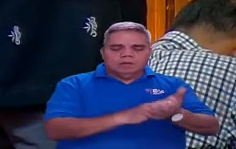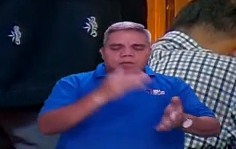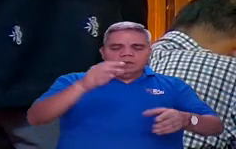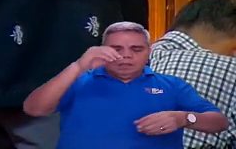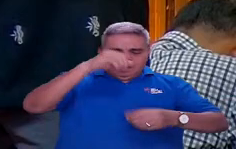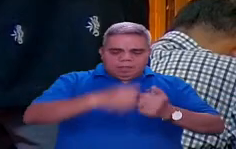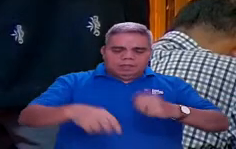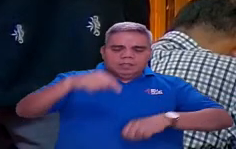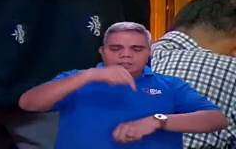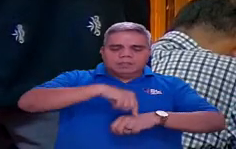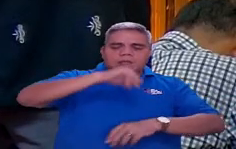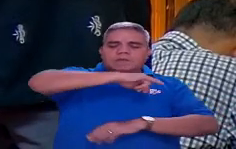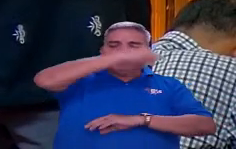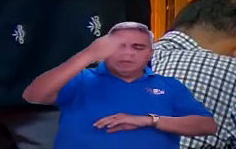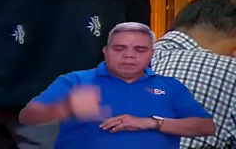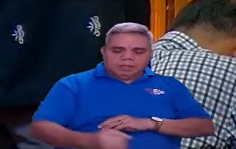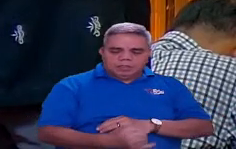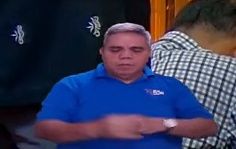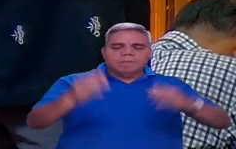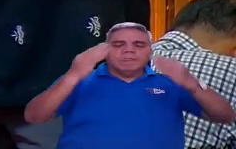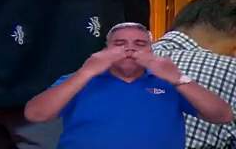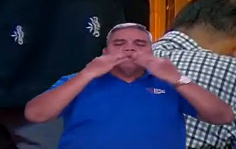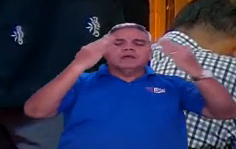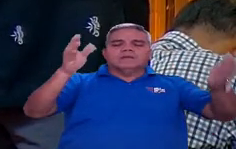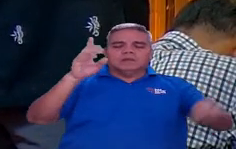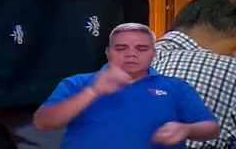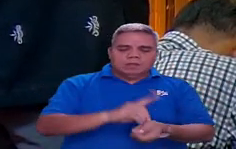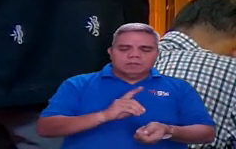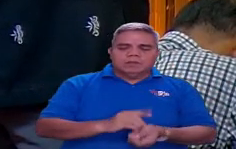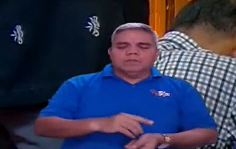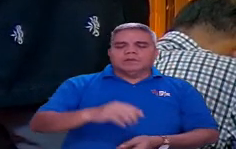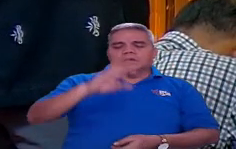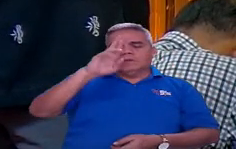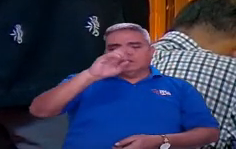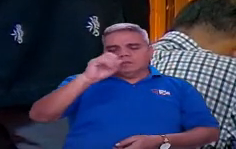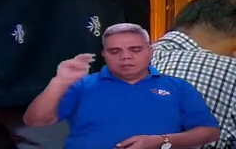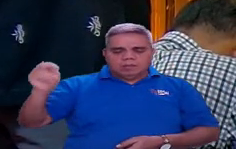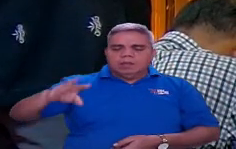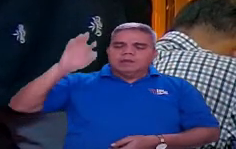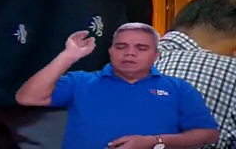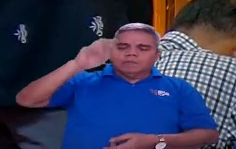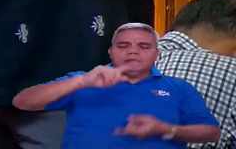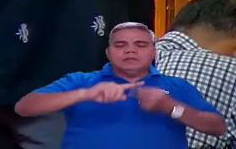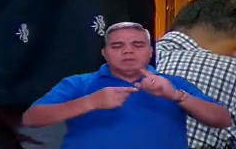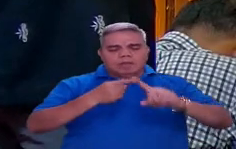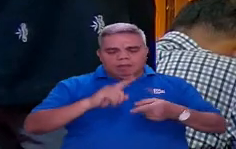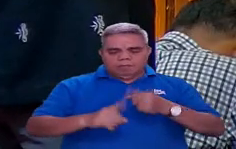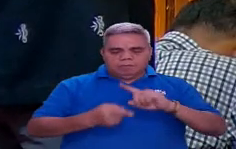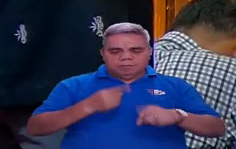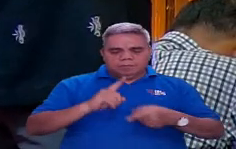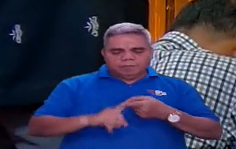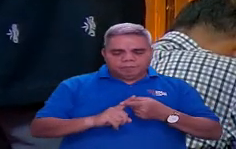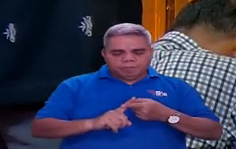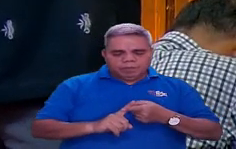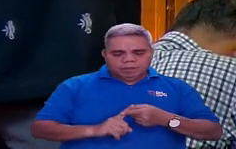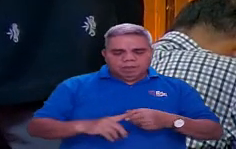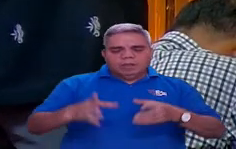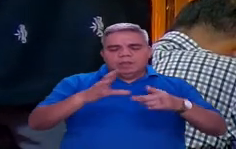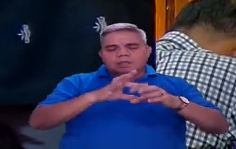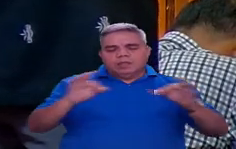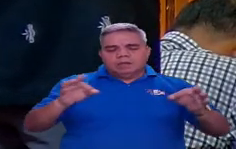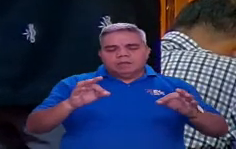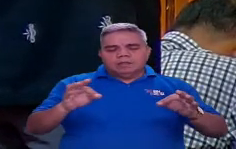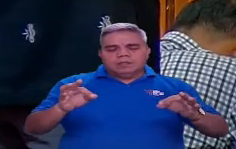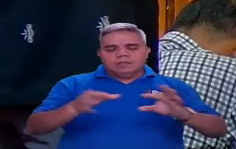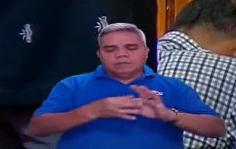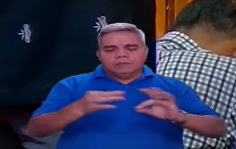this time of invitation. Thank you for Dr. Conderup. Thank you for the friendship that we have and for the job